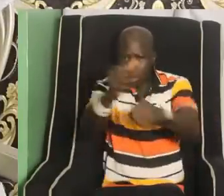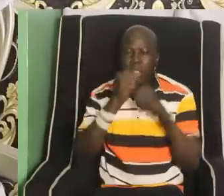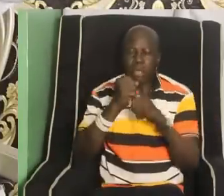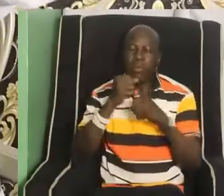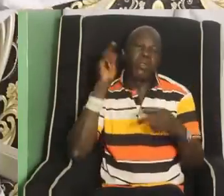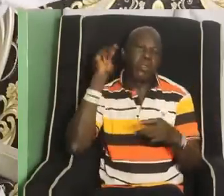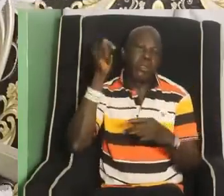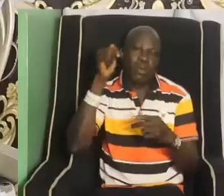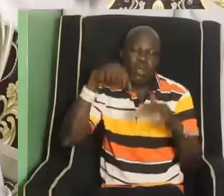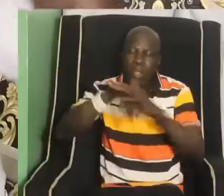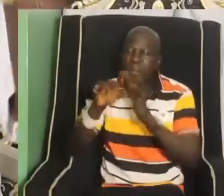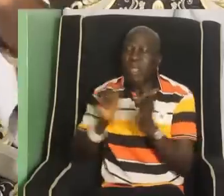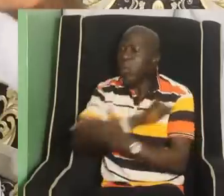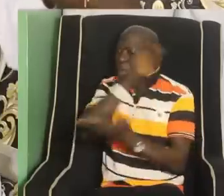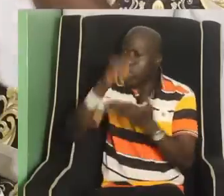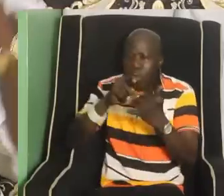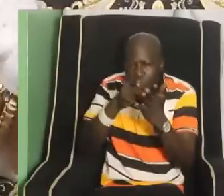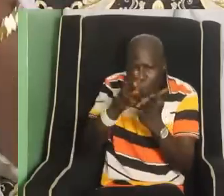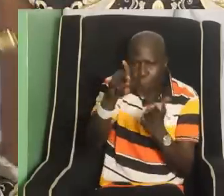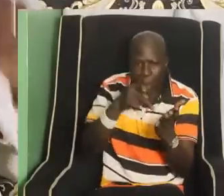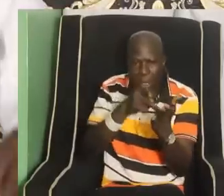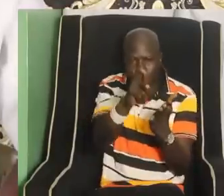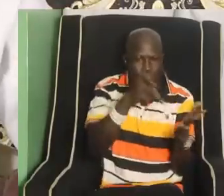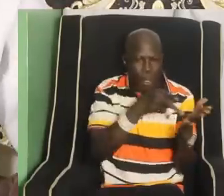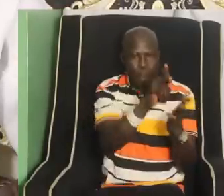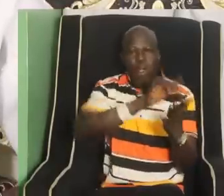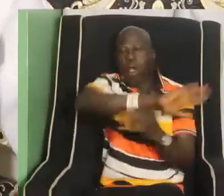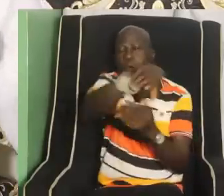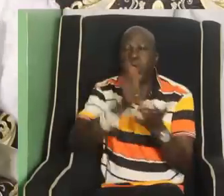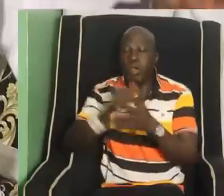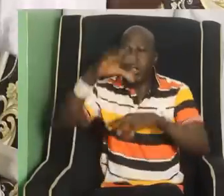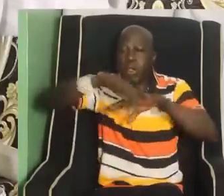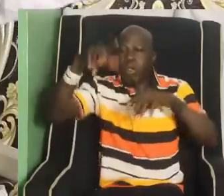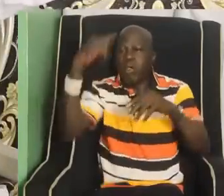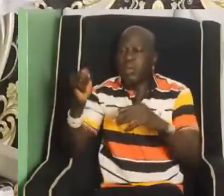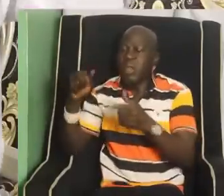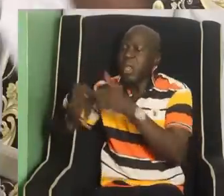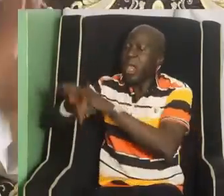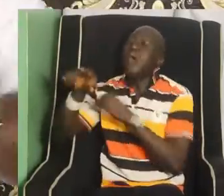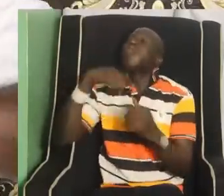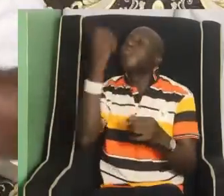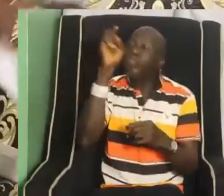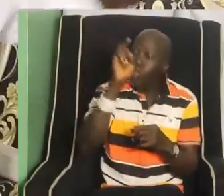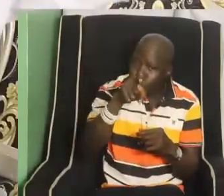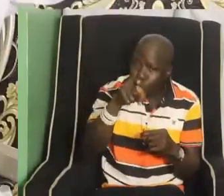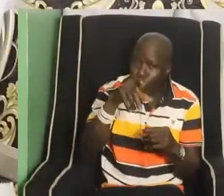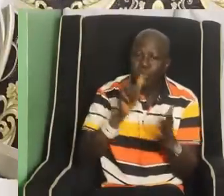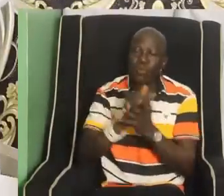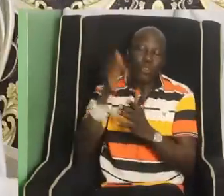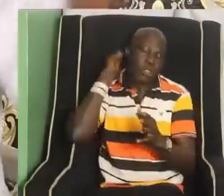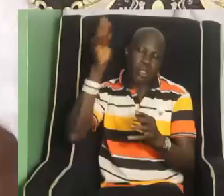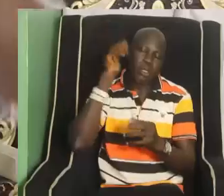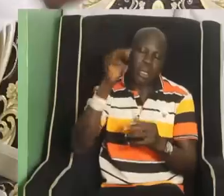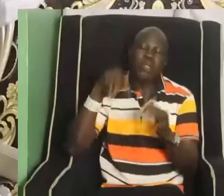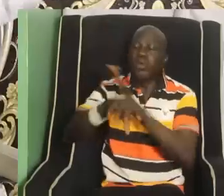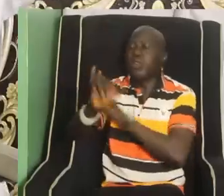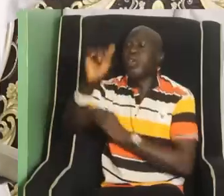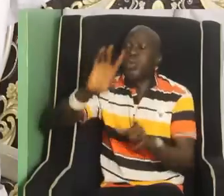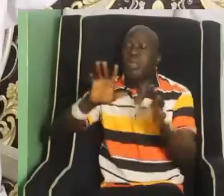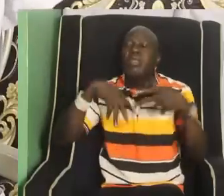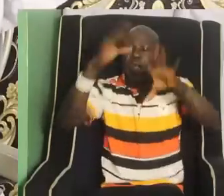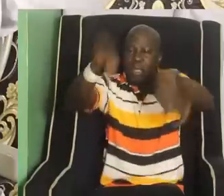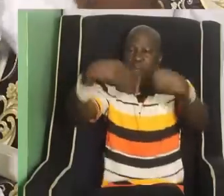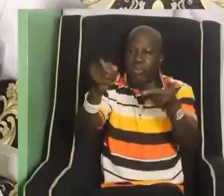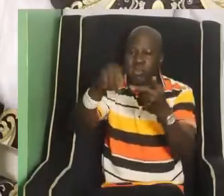have testimony. But since Maje Mwanyi. As I pray all this covenant. No, we for pay. I declare to you that. Maje we oro break it.